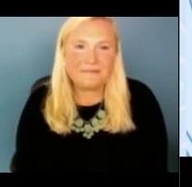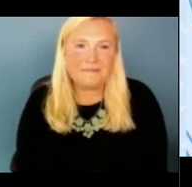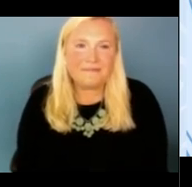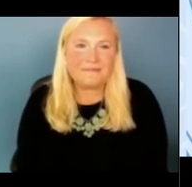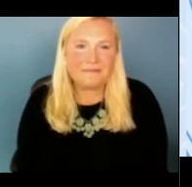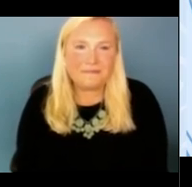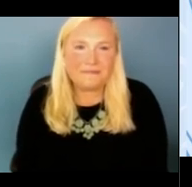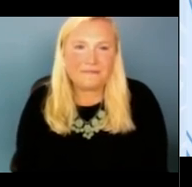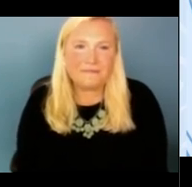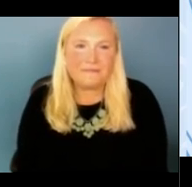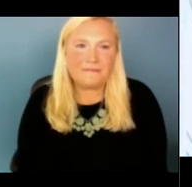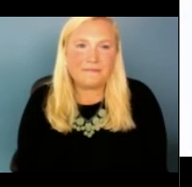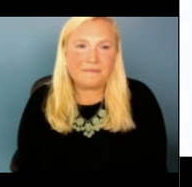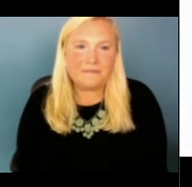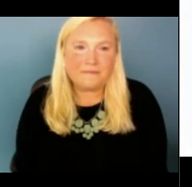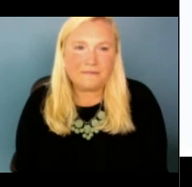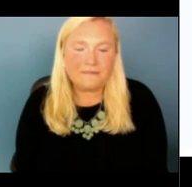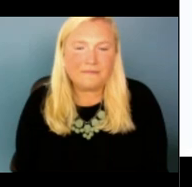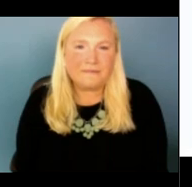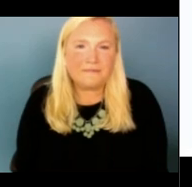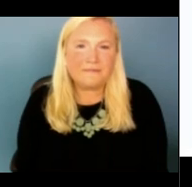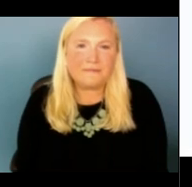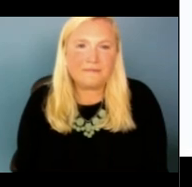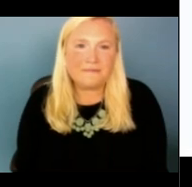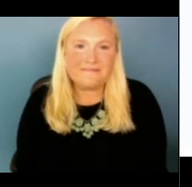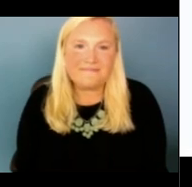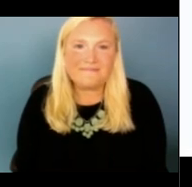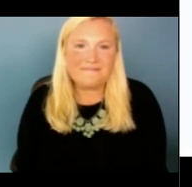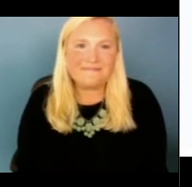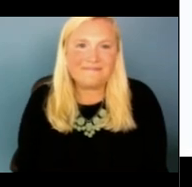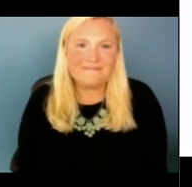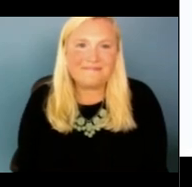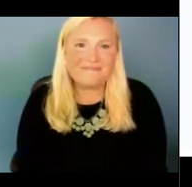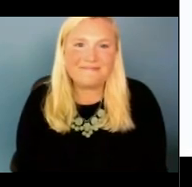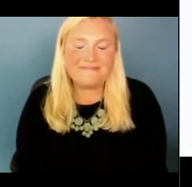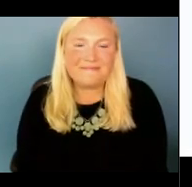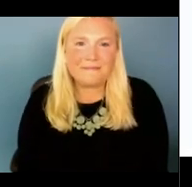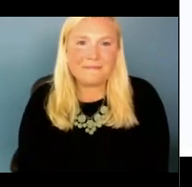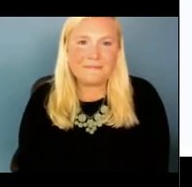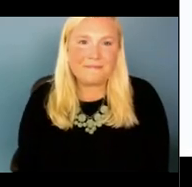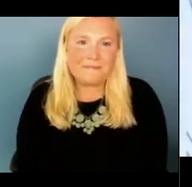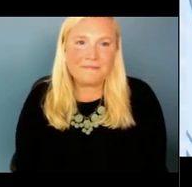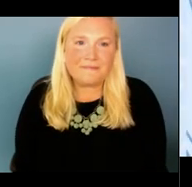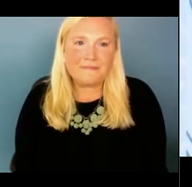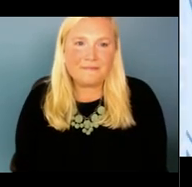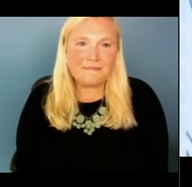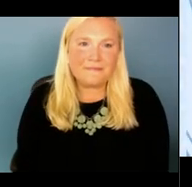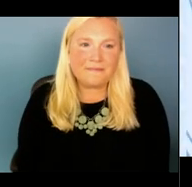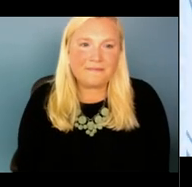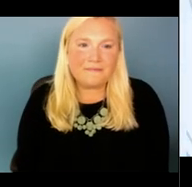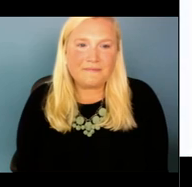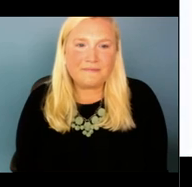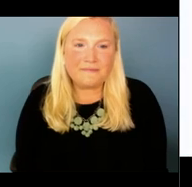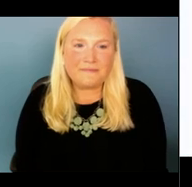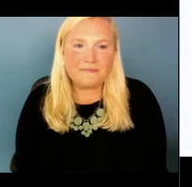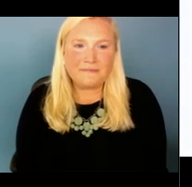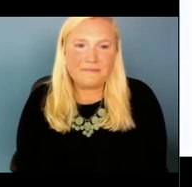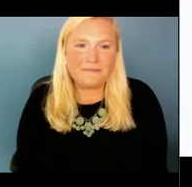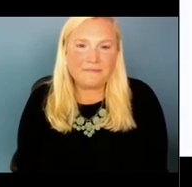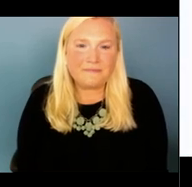started. My name is Pira Wilner. I'm a speech language pathologist and the speech language pathology clinical specialist at